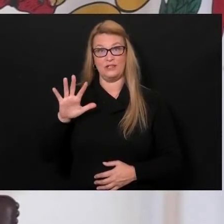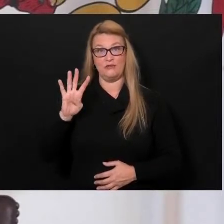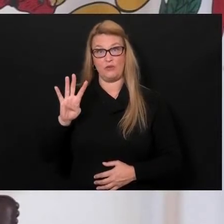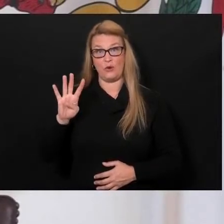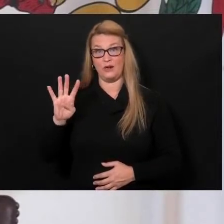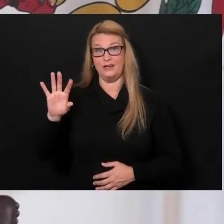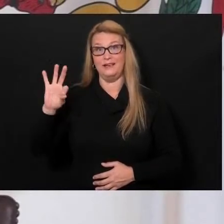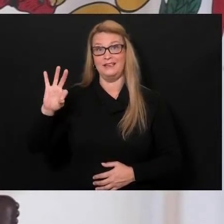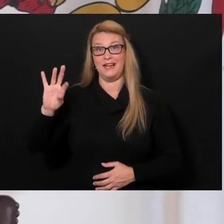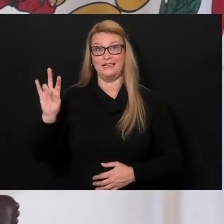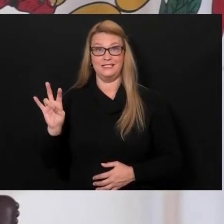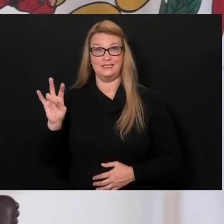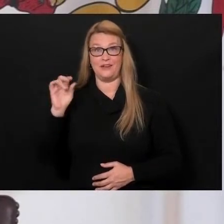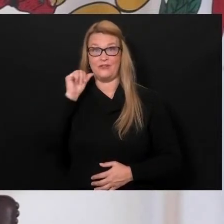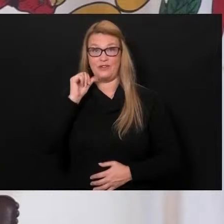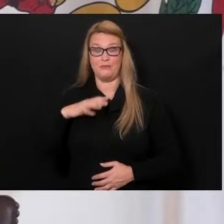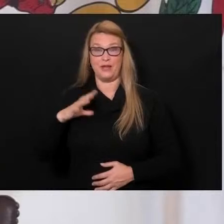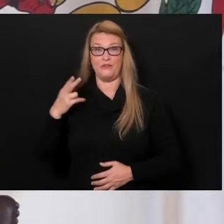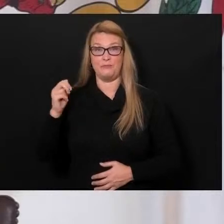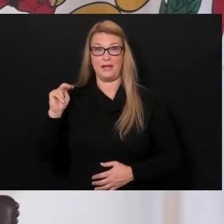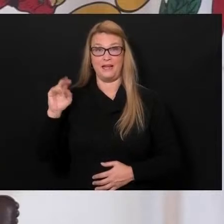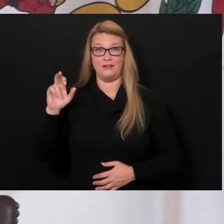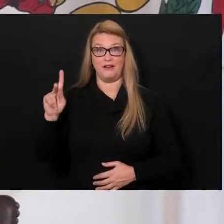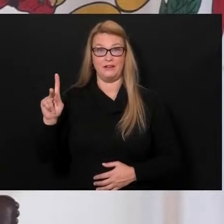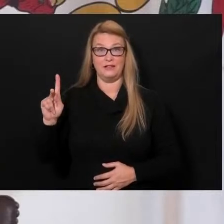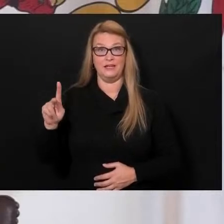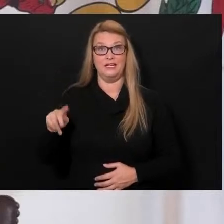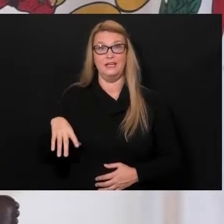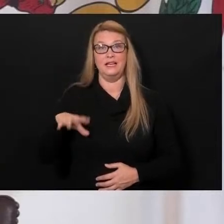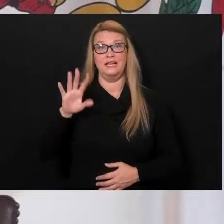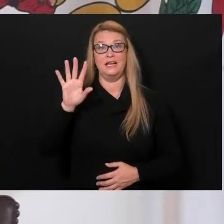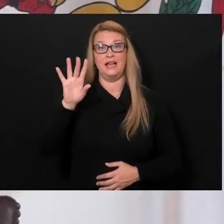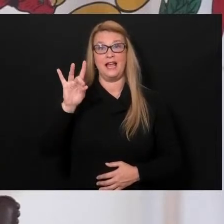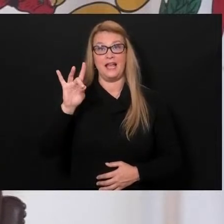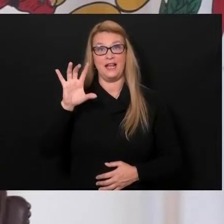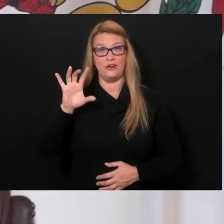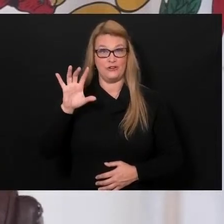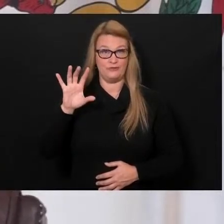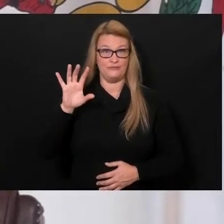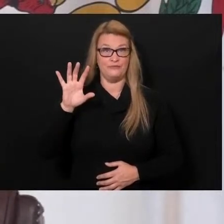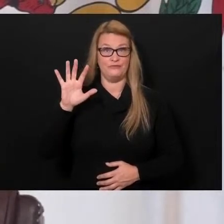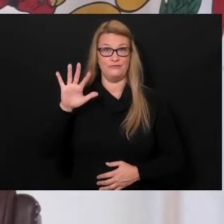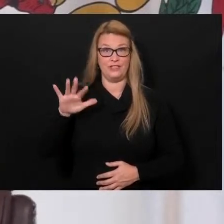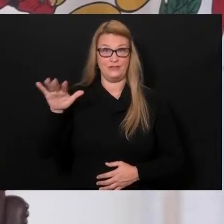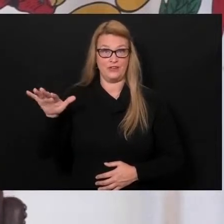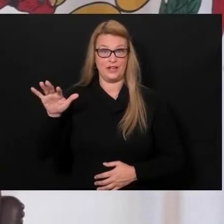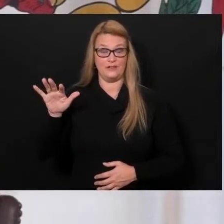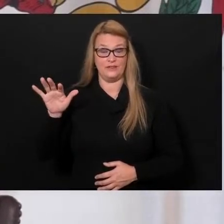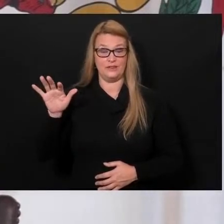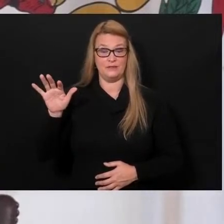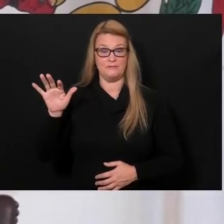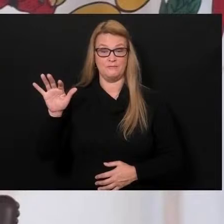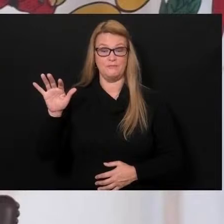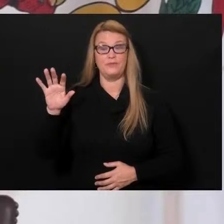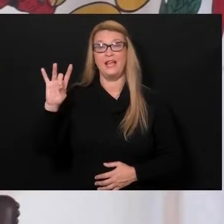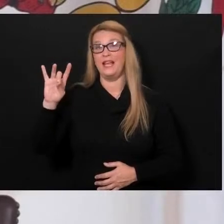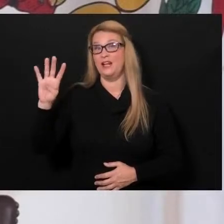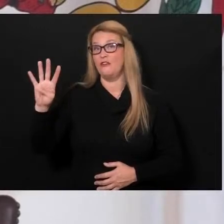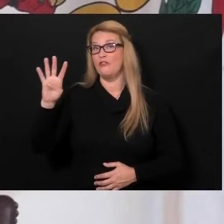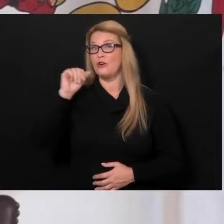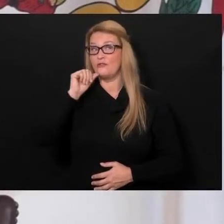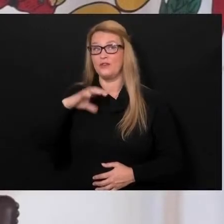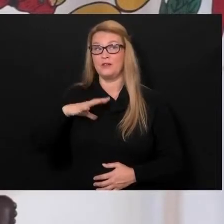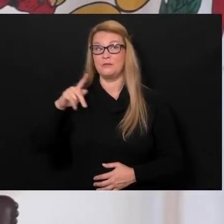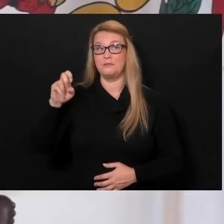is a 97-year-old female from Hancock County. Our 855th death is an 84-year-old female